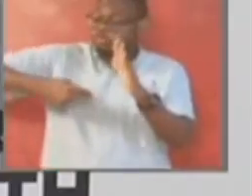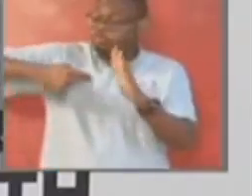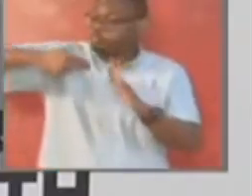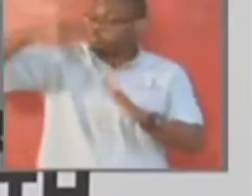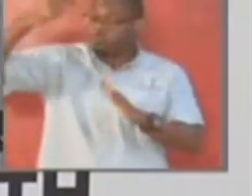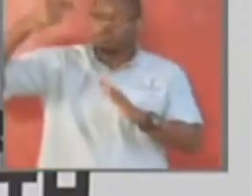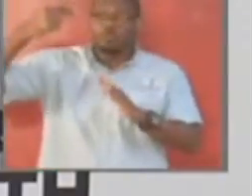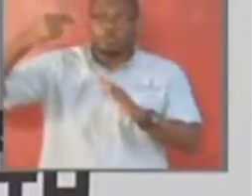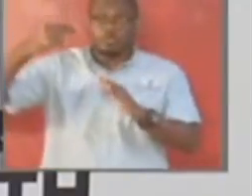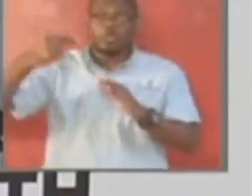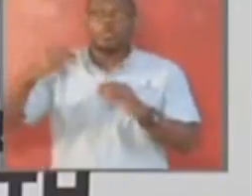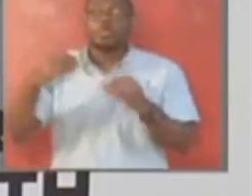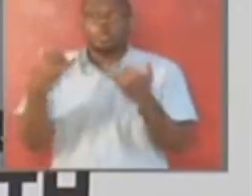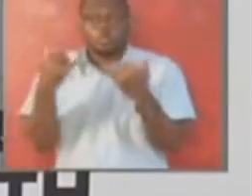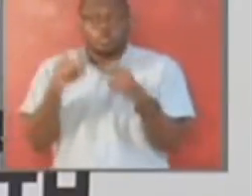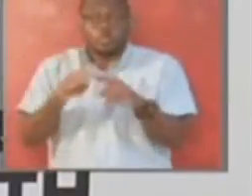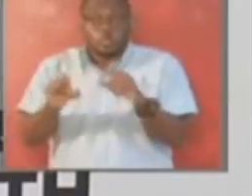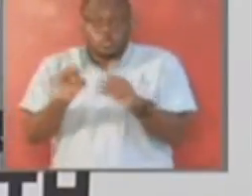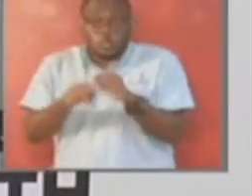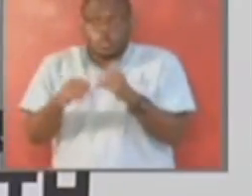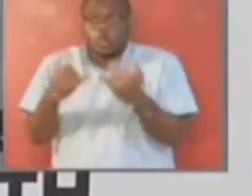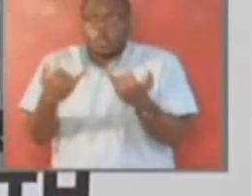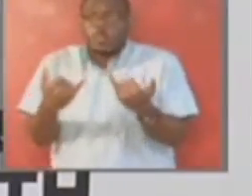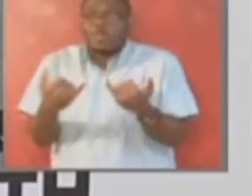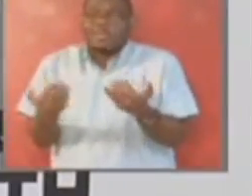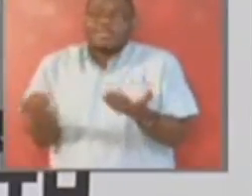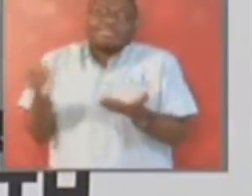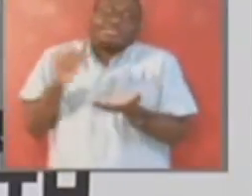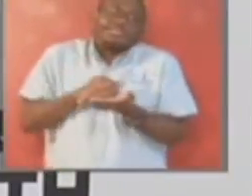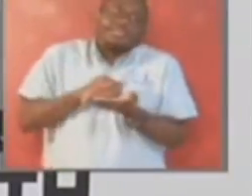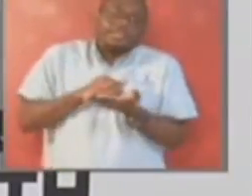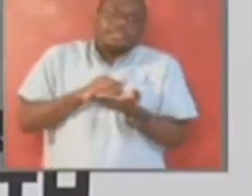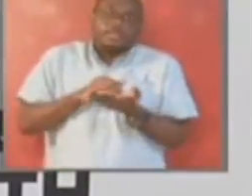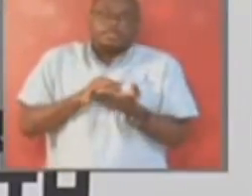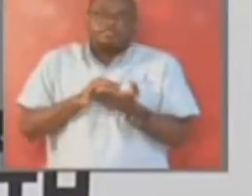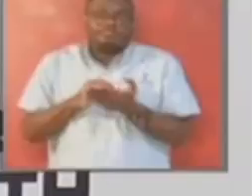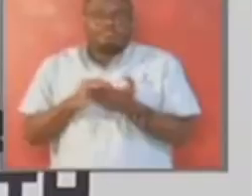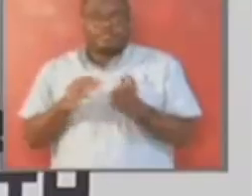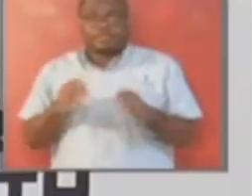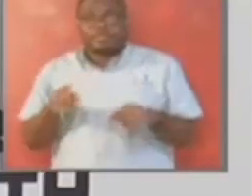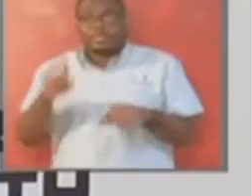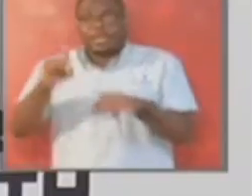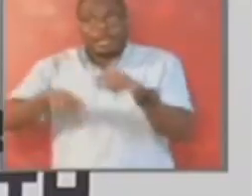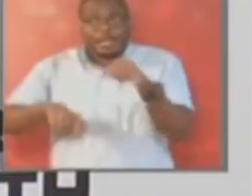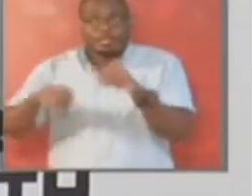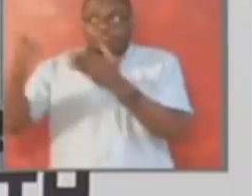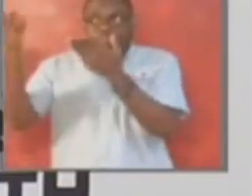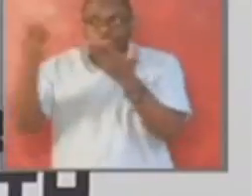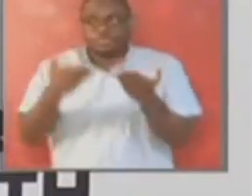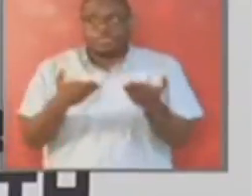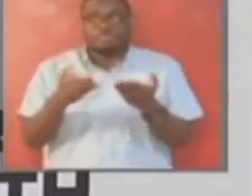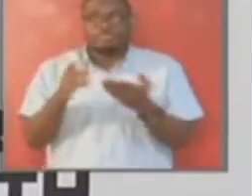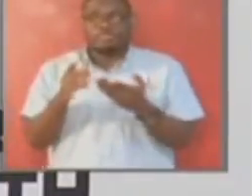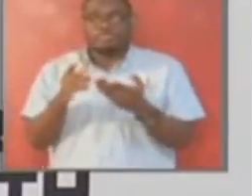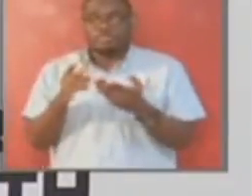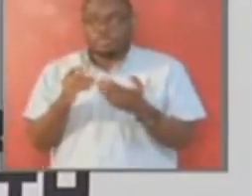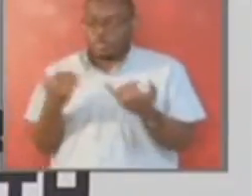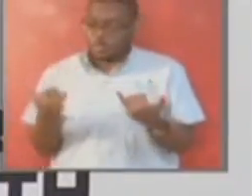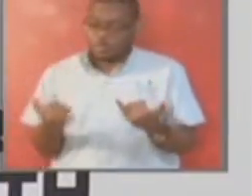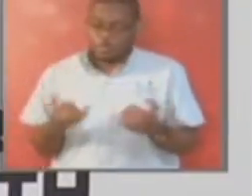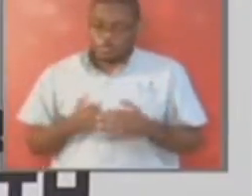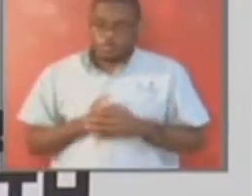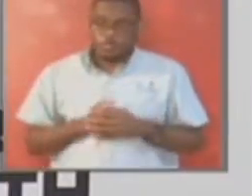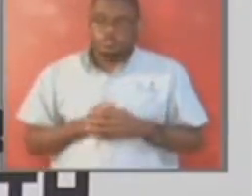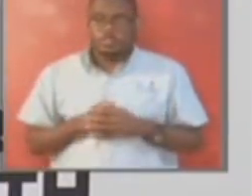possibility a little further down in terms of us going that way. We noted, and I said on air last week, that out